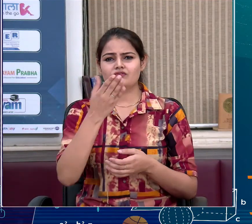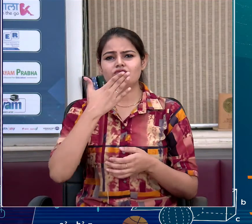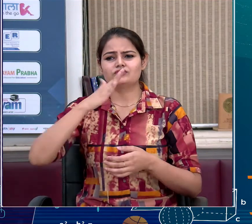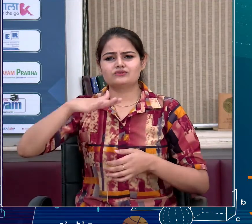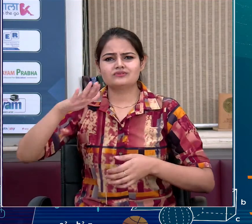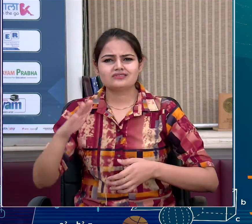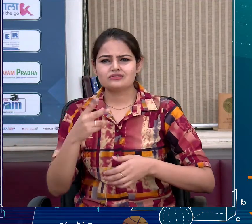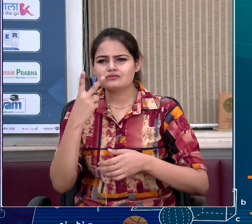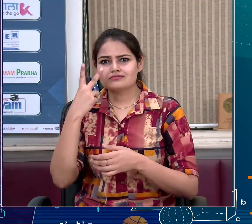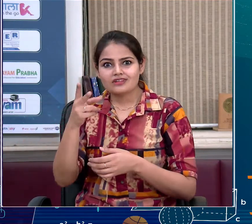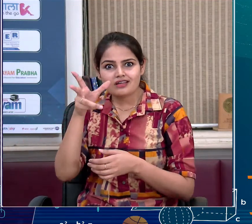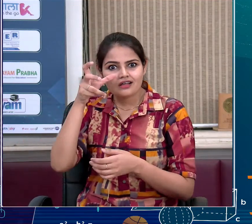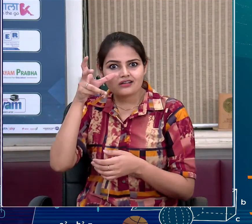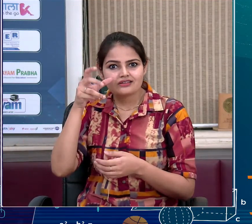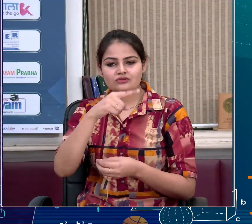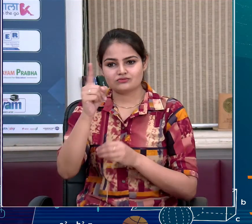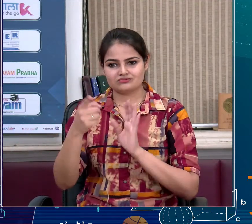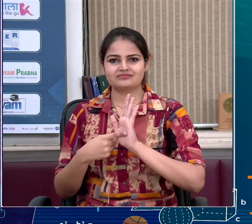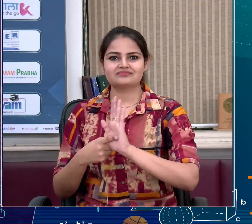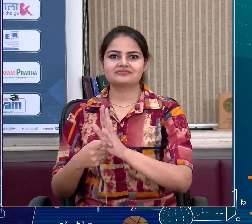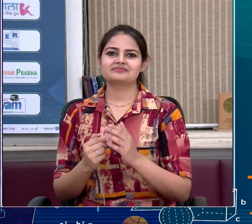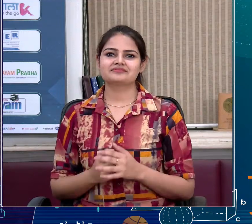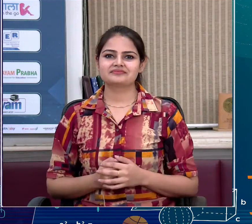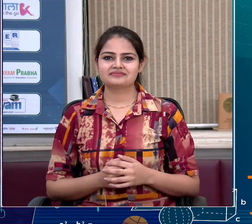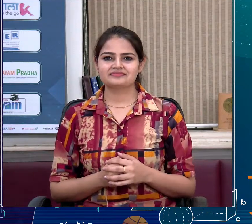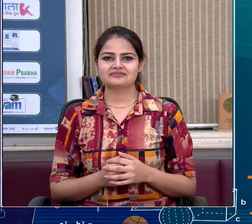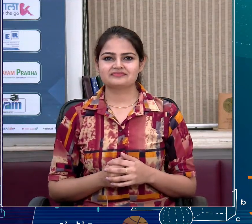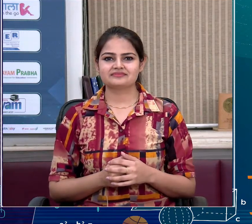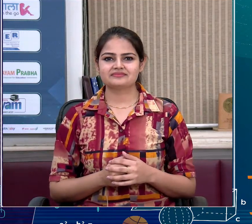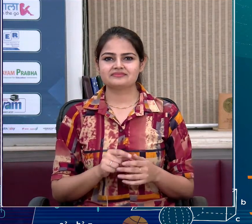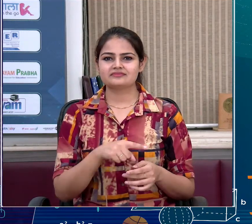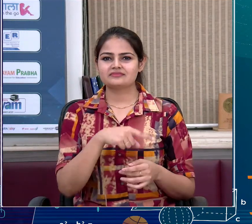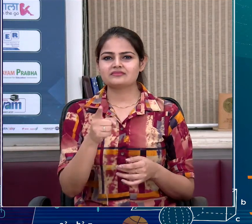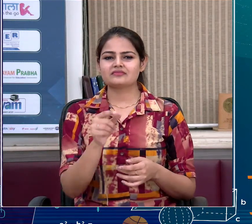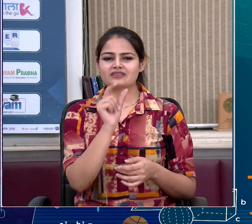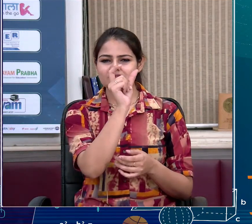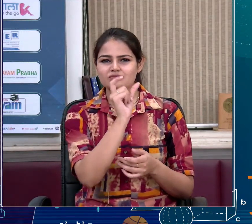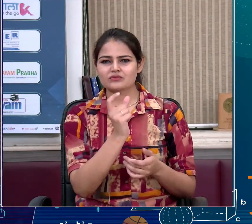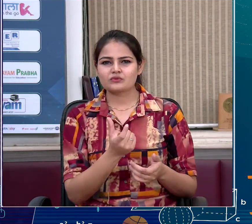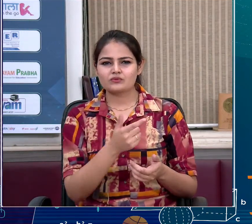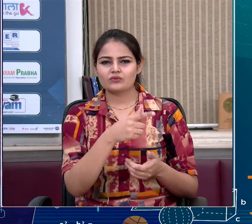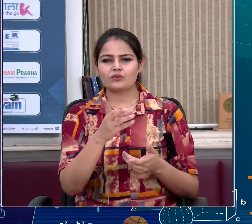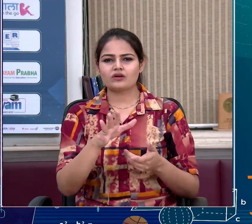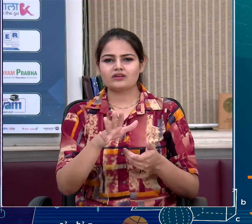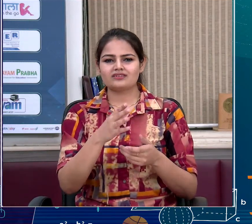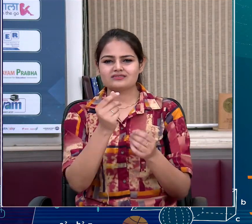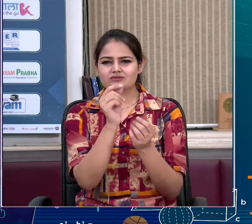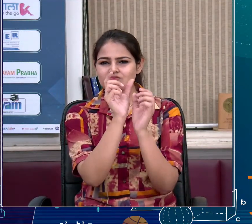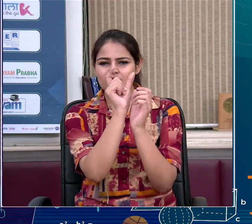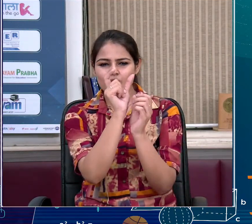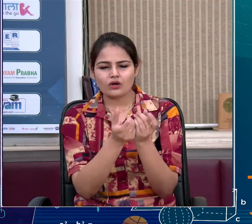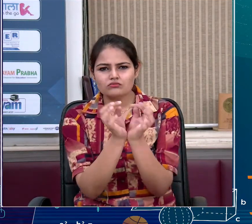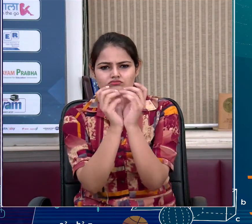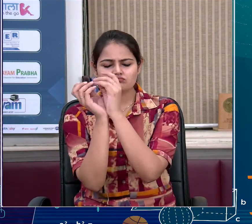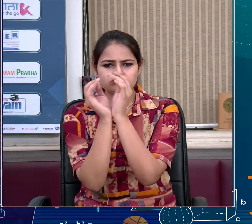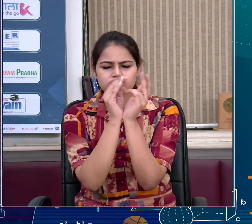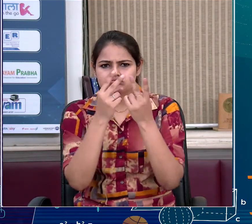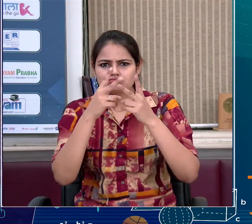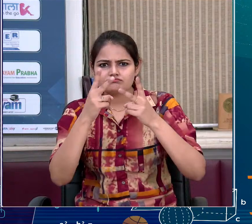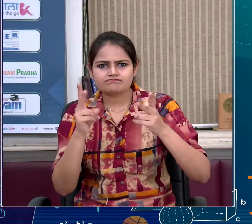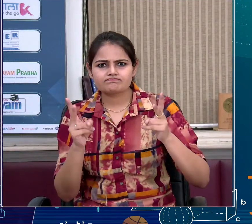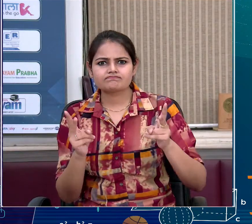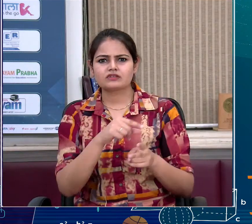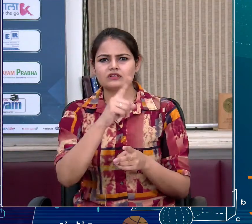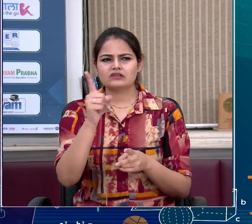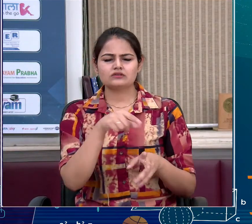give choices, where the child, child is one word is, and there's a choices of different spellings are given. So even the